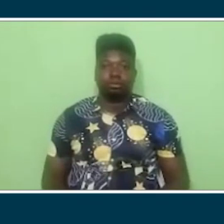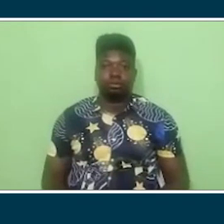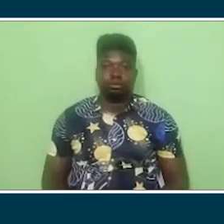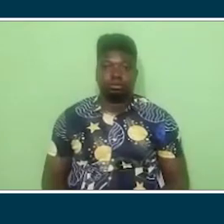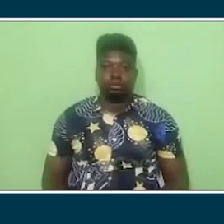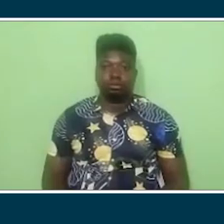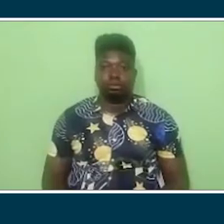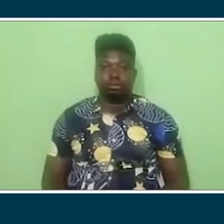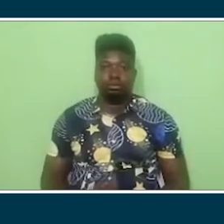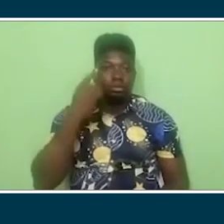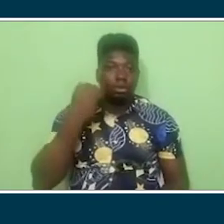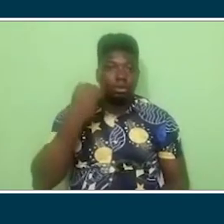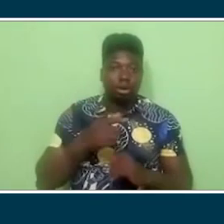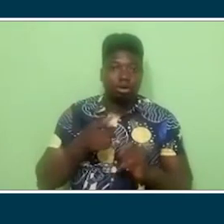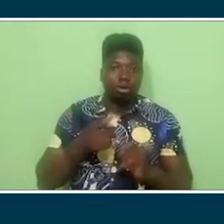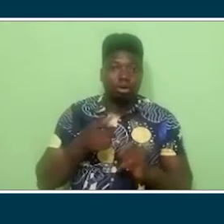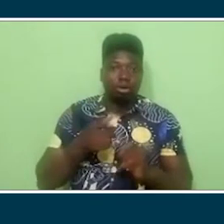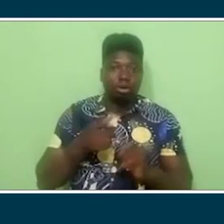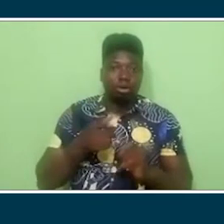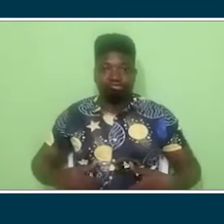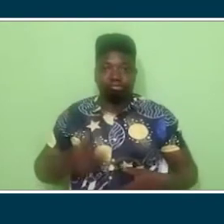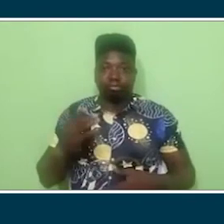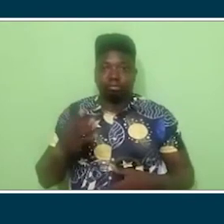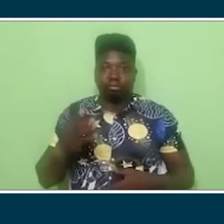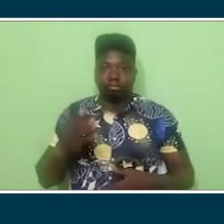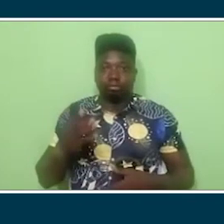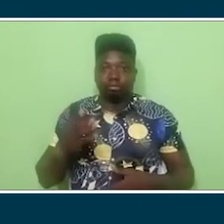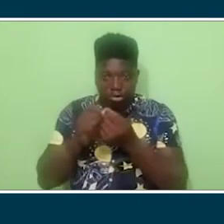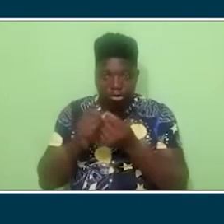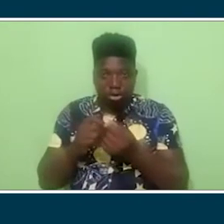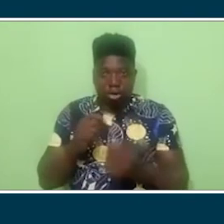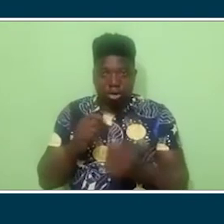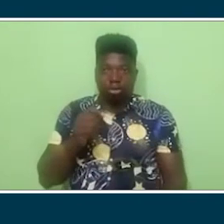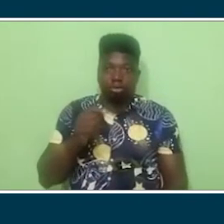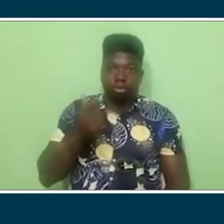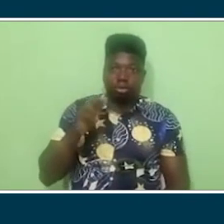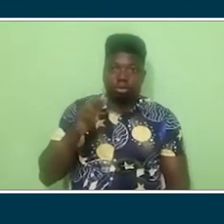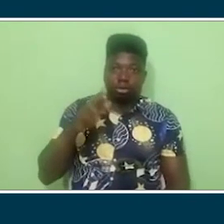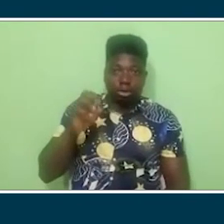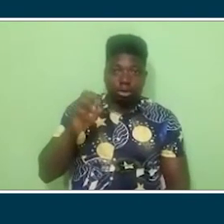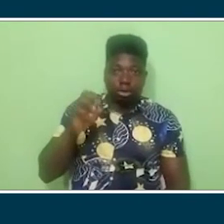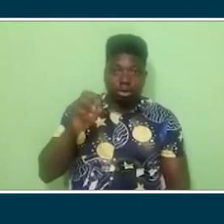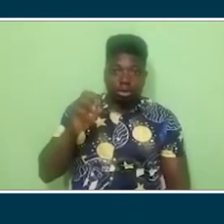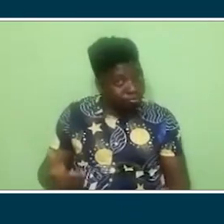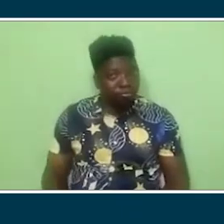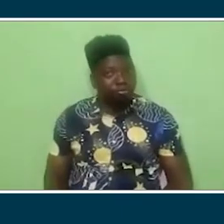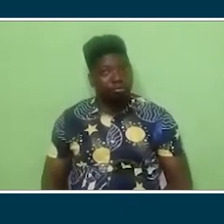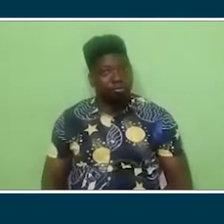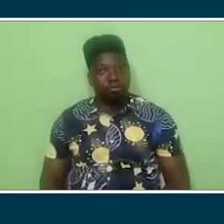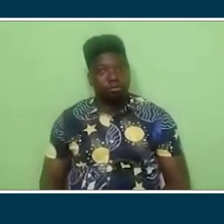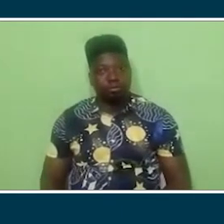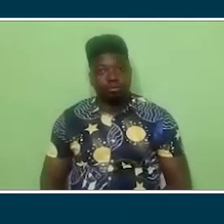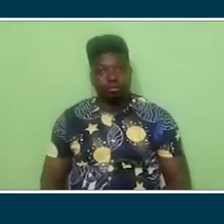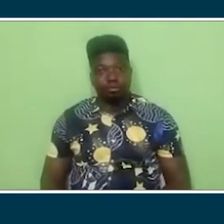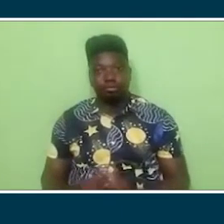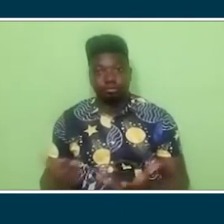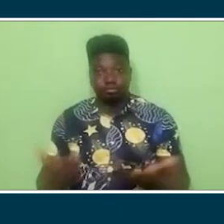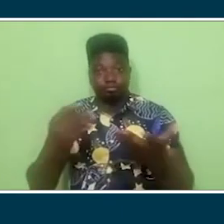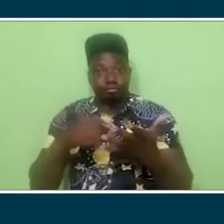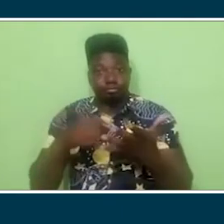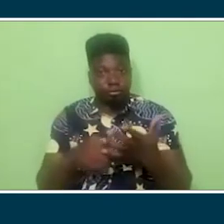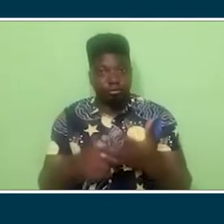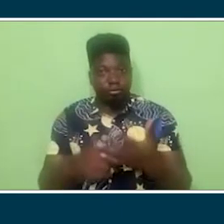young, there was a major boycott of grapes, right? Some of you may remember this or participated in no grape eating in the 70s and